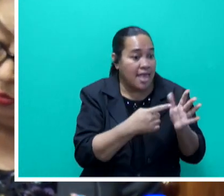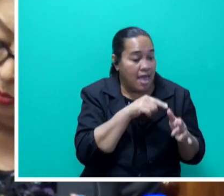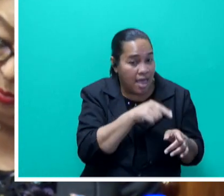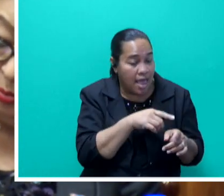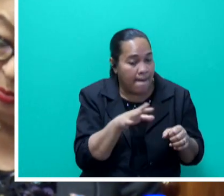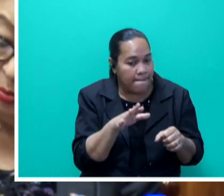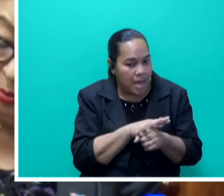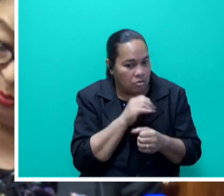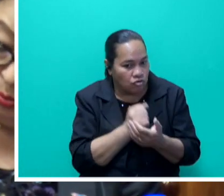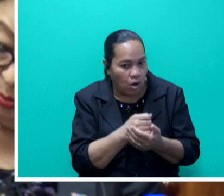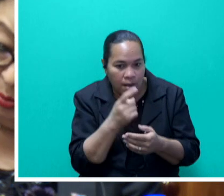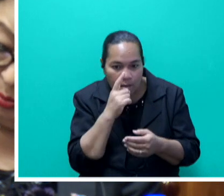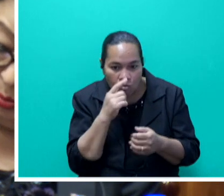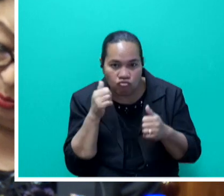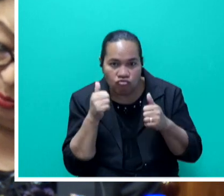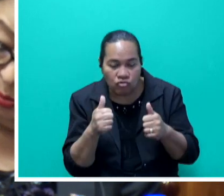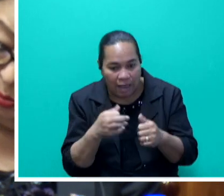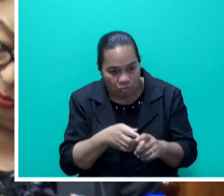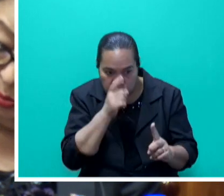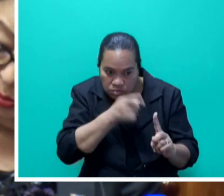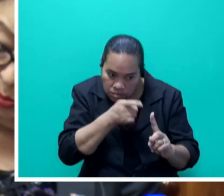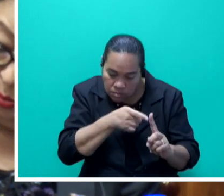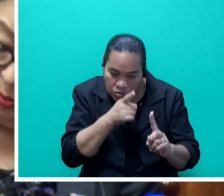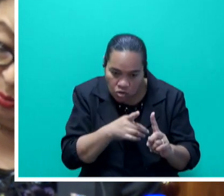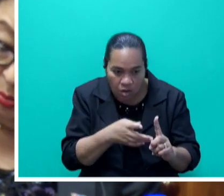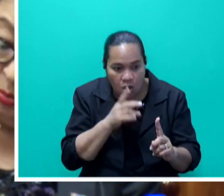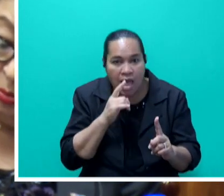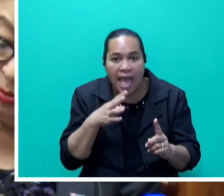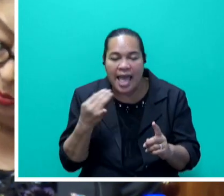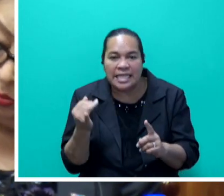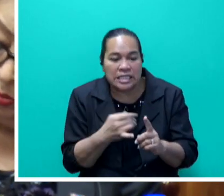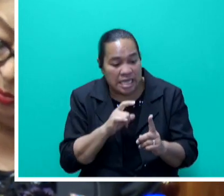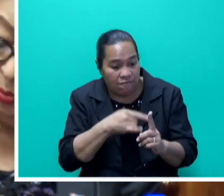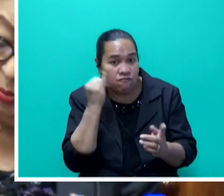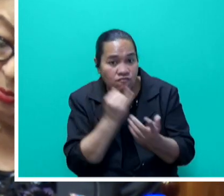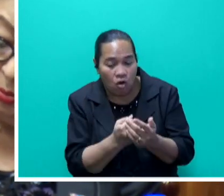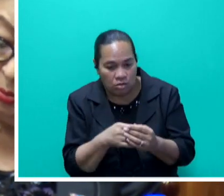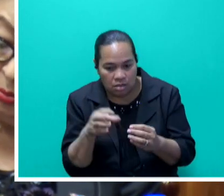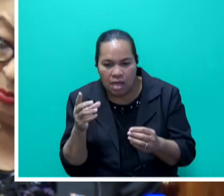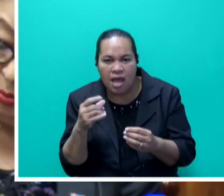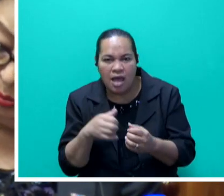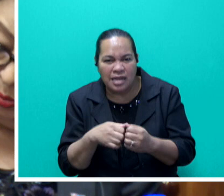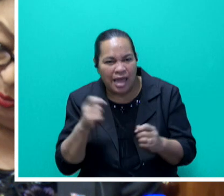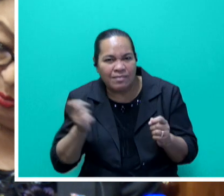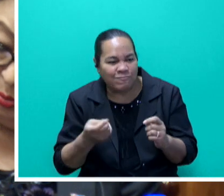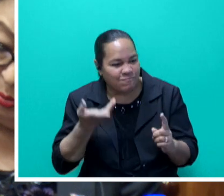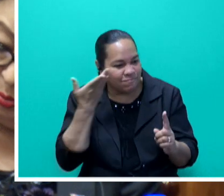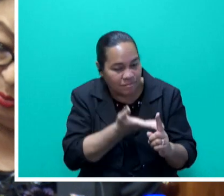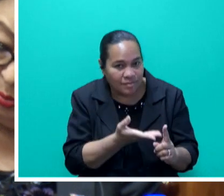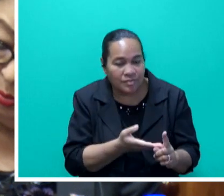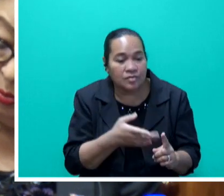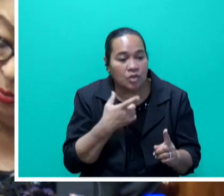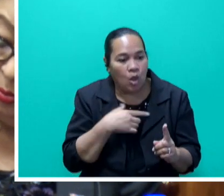ensuring that drivers are cautioned, they're warned, and issued with traffic infringement notices to ensure safe driving habits and compliances.